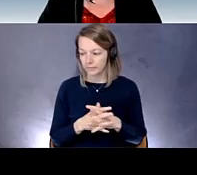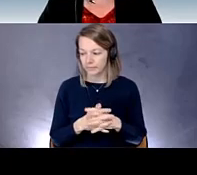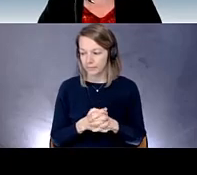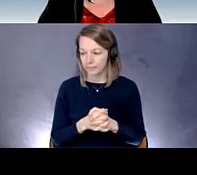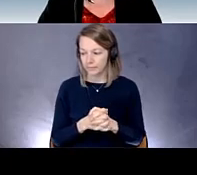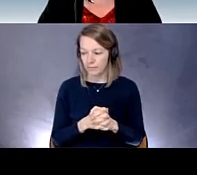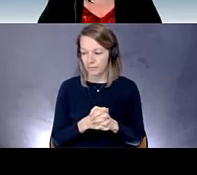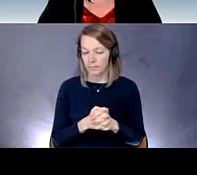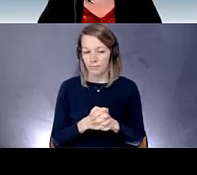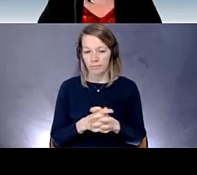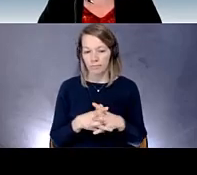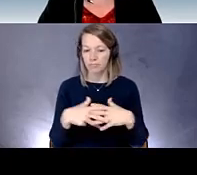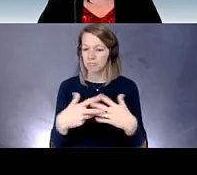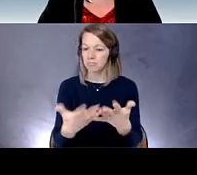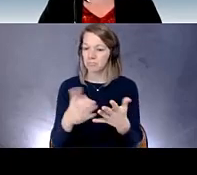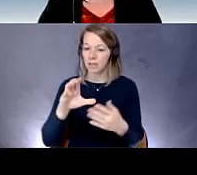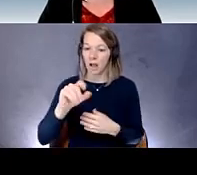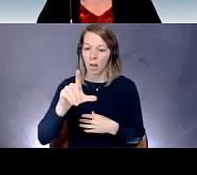Colorado's doing?